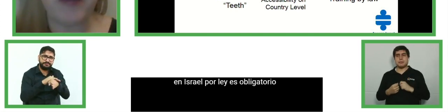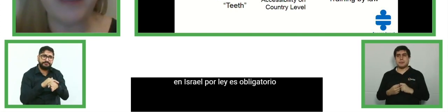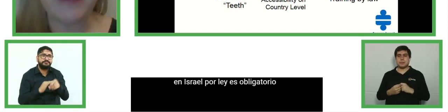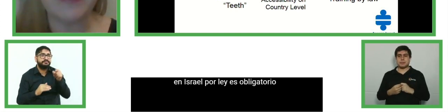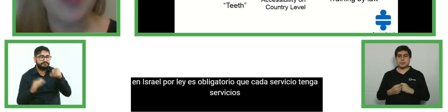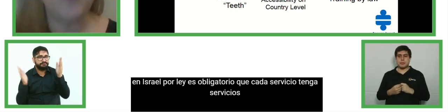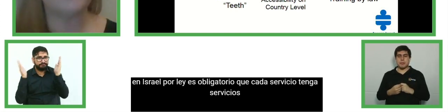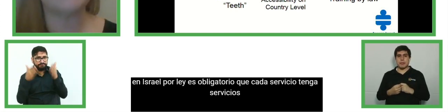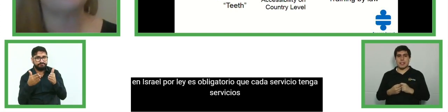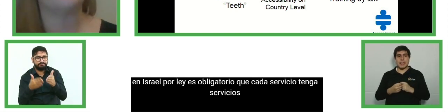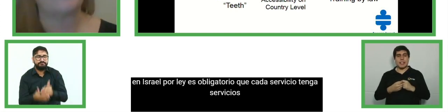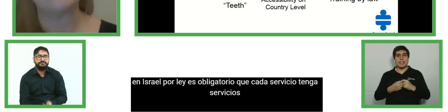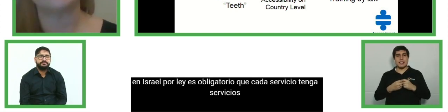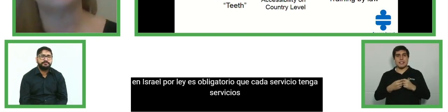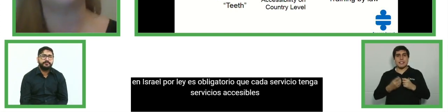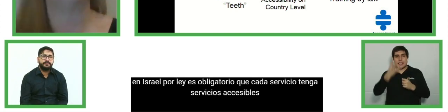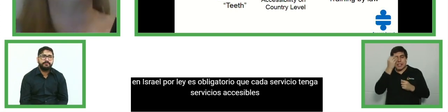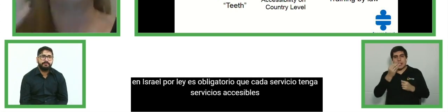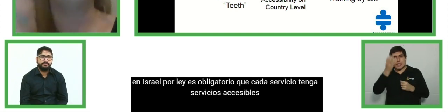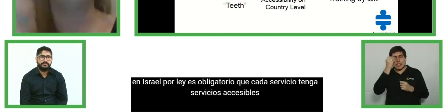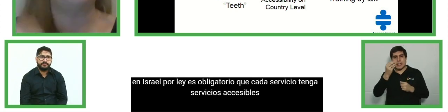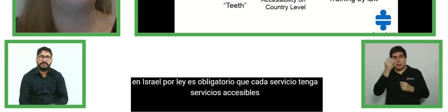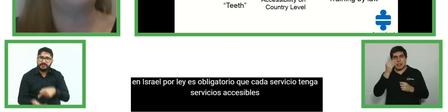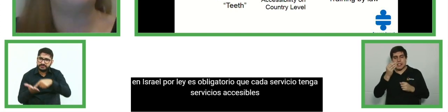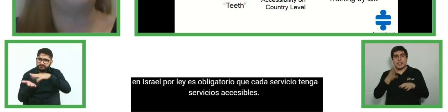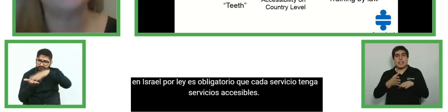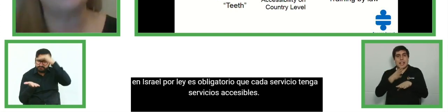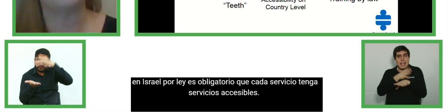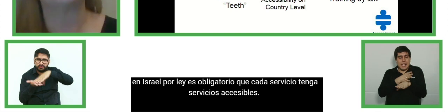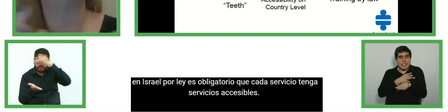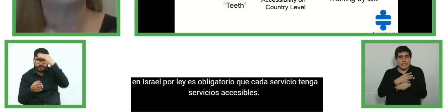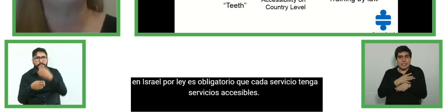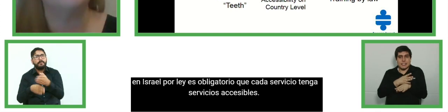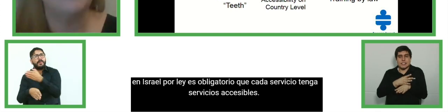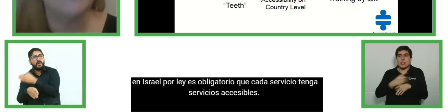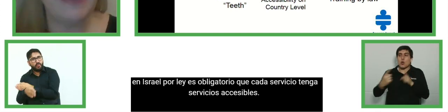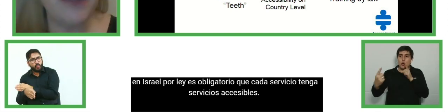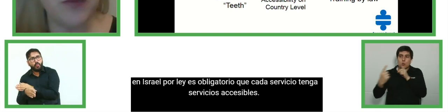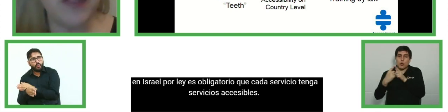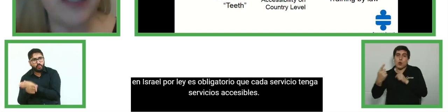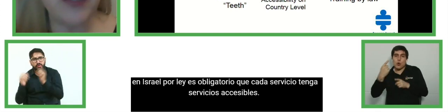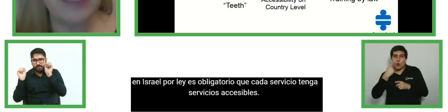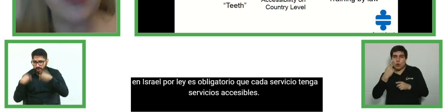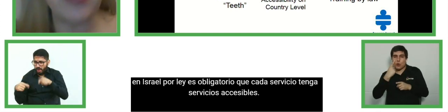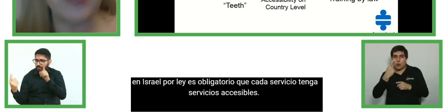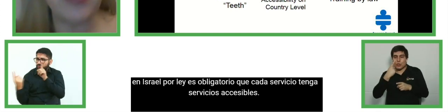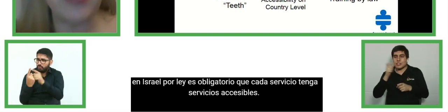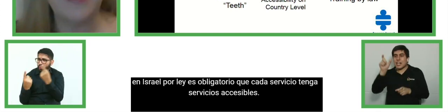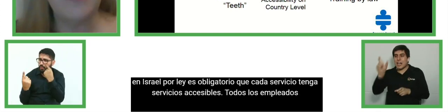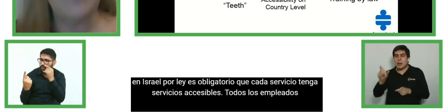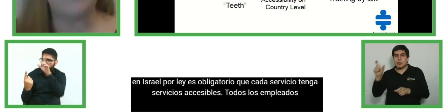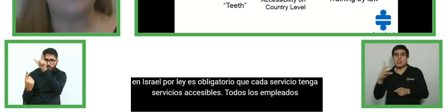the legislation, and it was adopted into the legislation in Israel. Next slide, please.